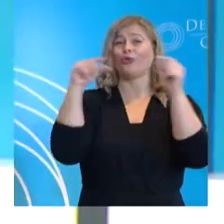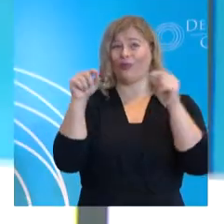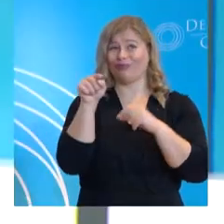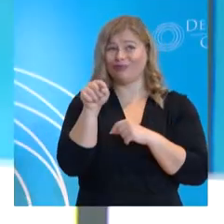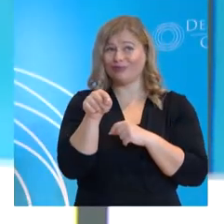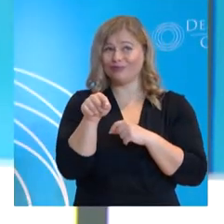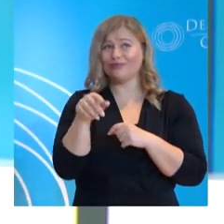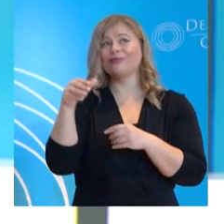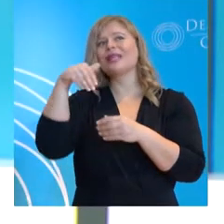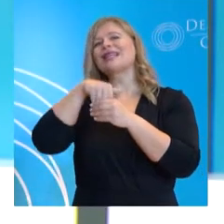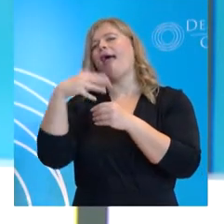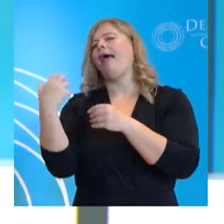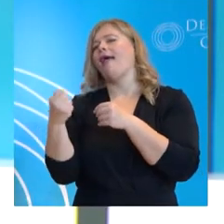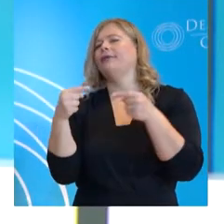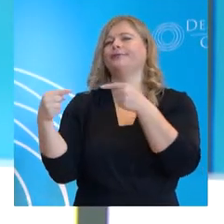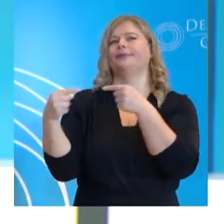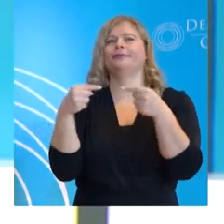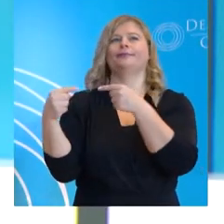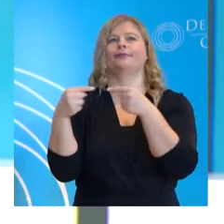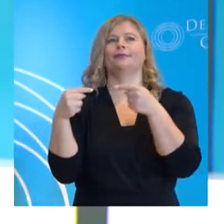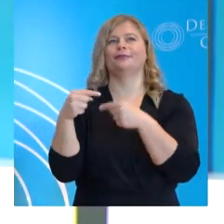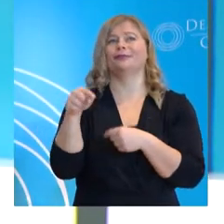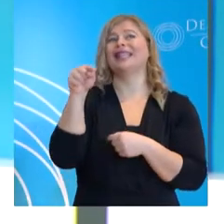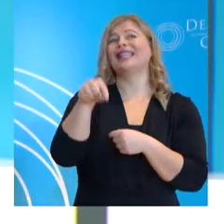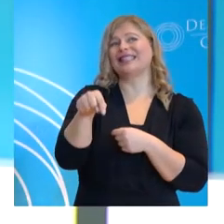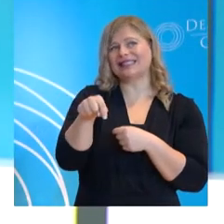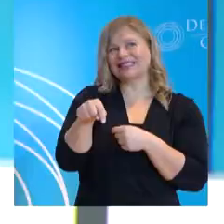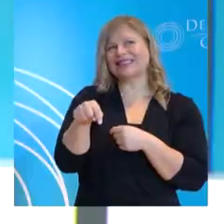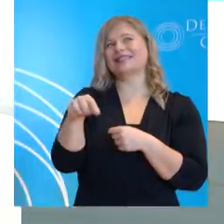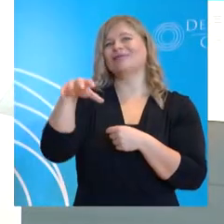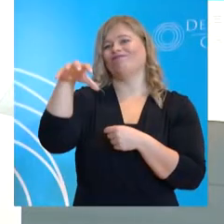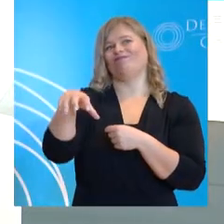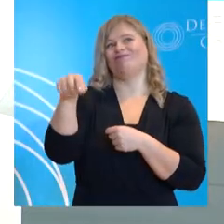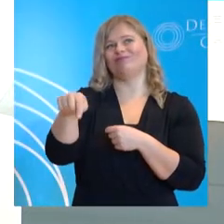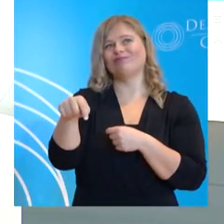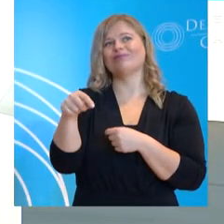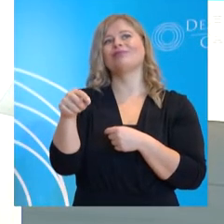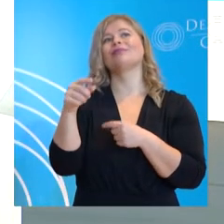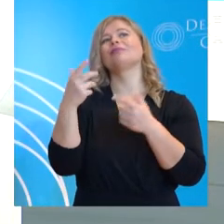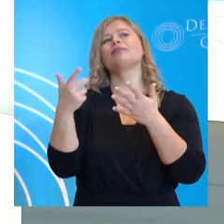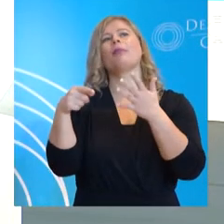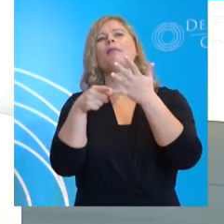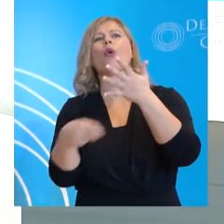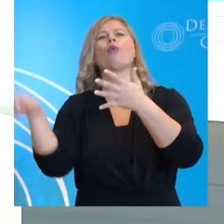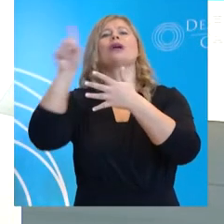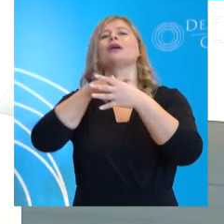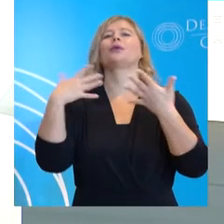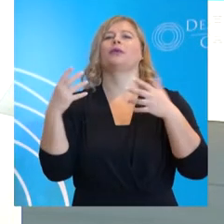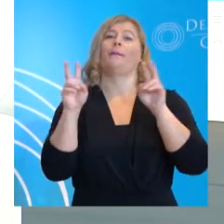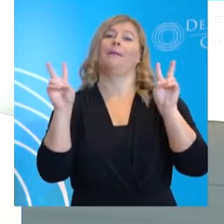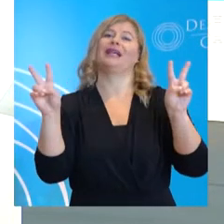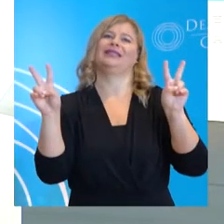through its 2030 initiative, needs to rethink its priorities. It is still the